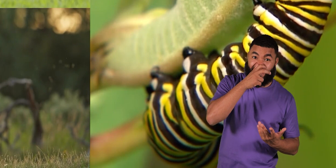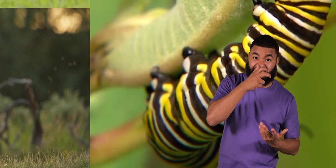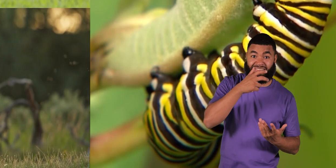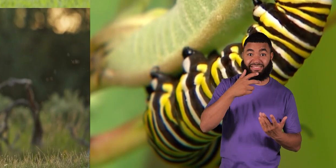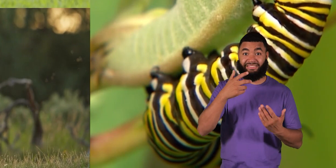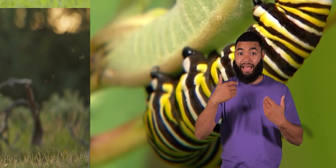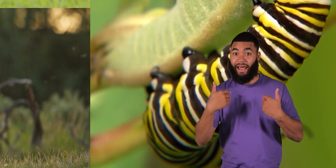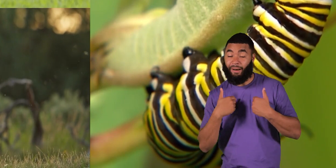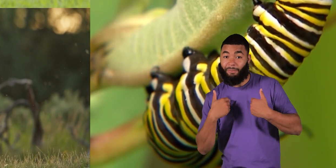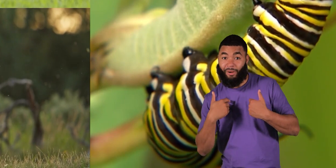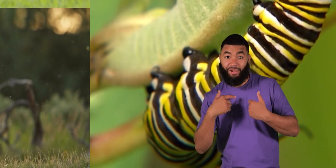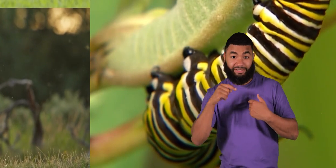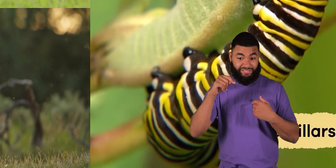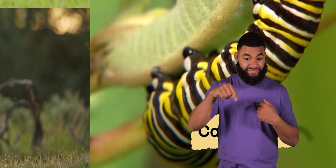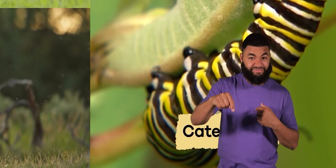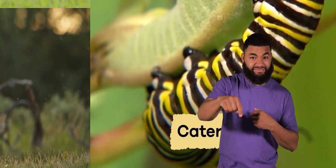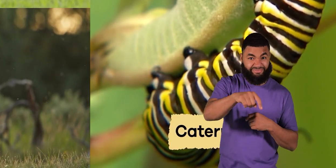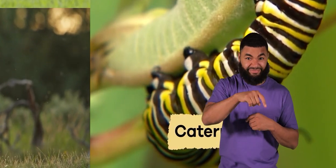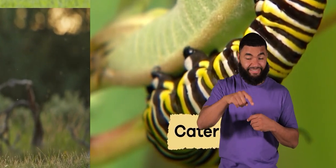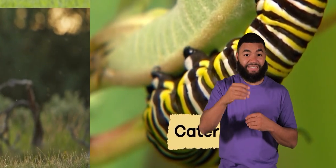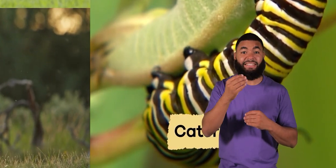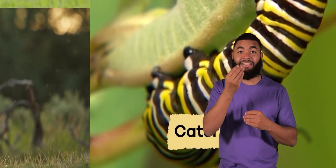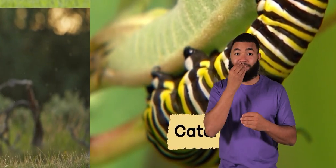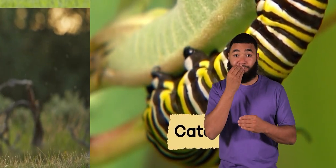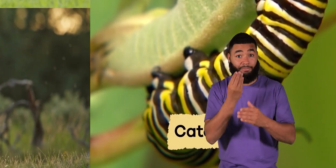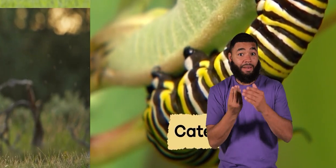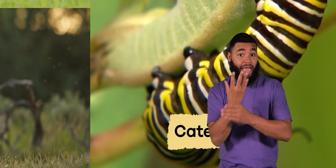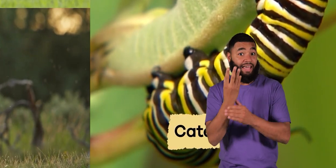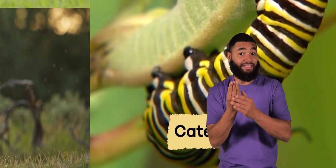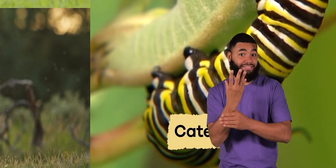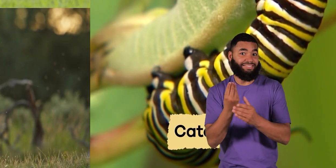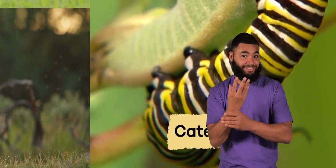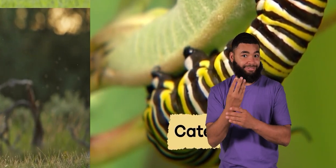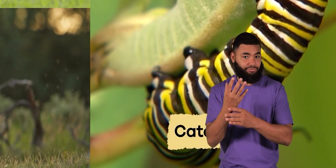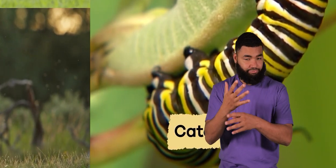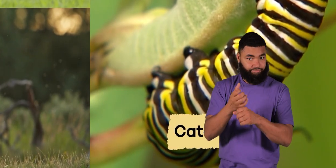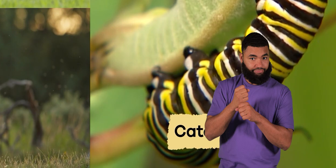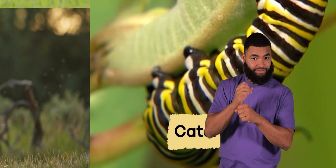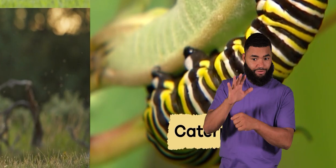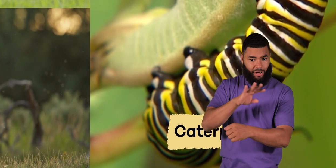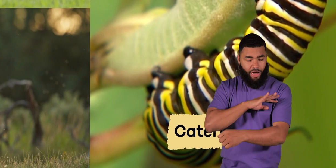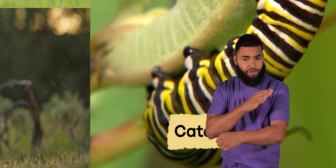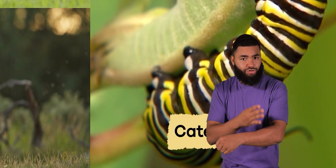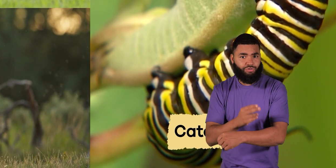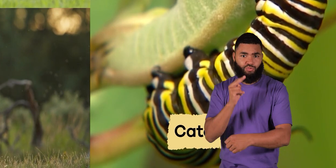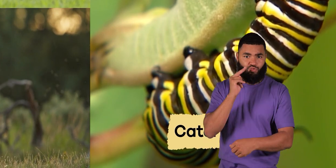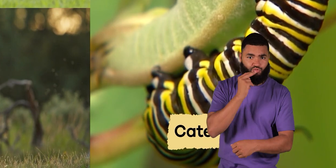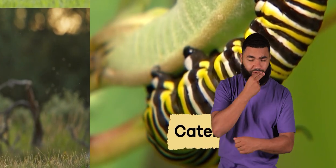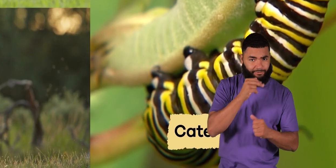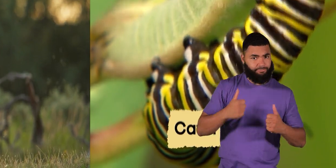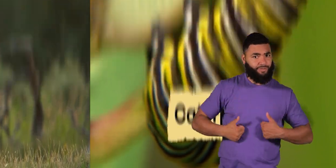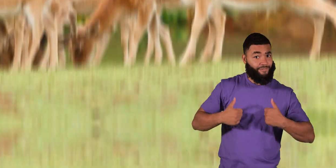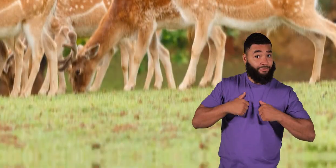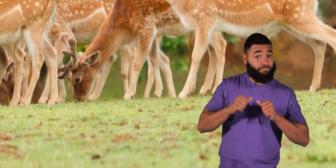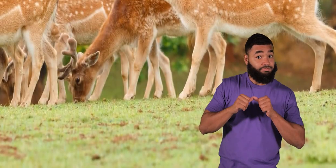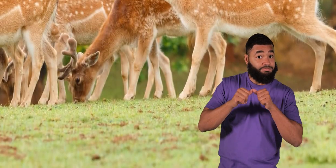Animals like rabbits, deer, and caterpillars eat plants to get the nutrients and energy they need to survive.